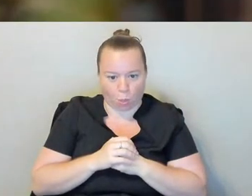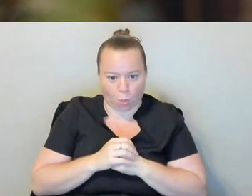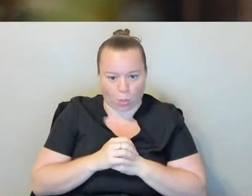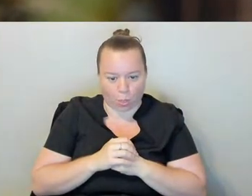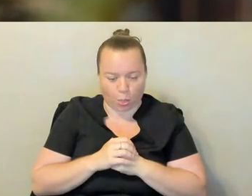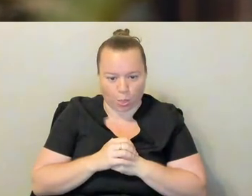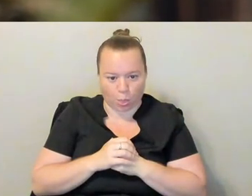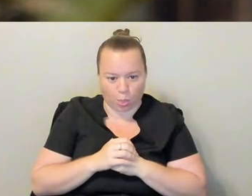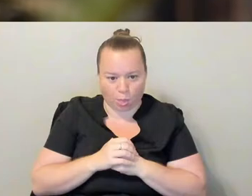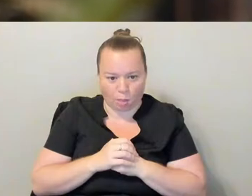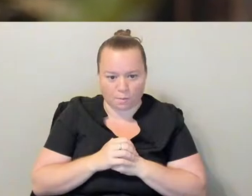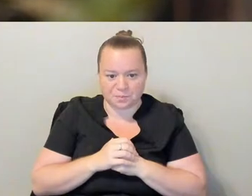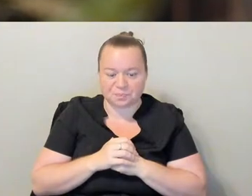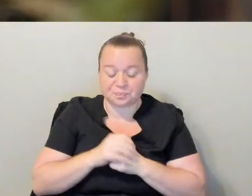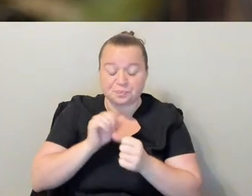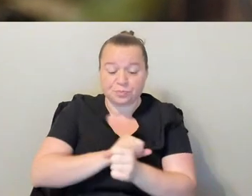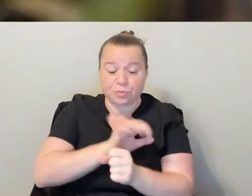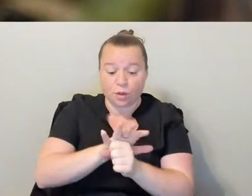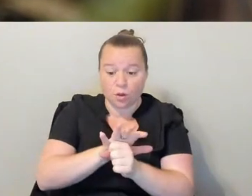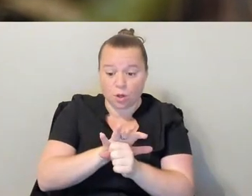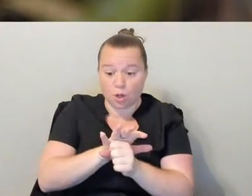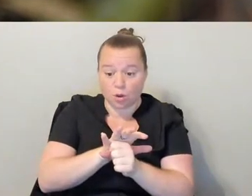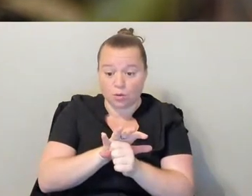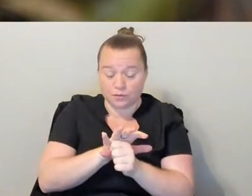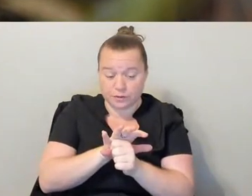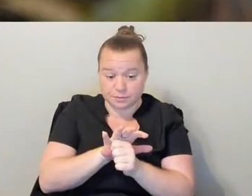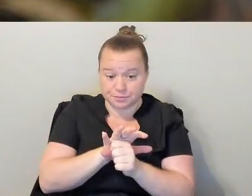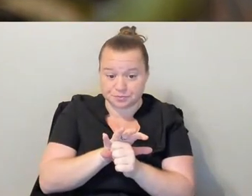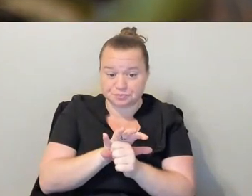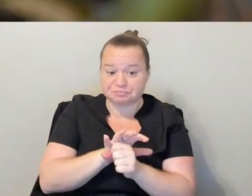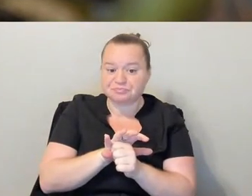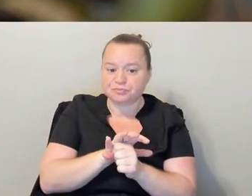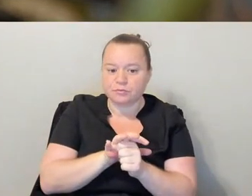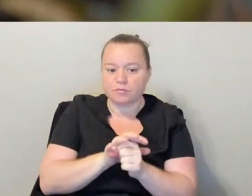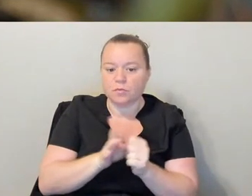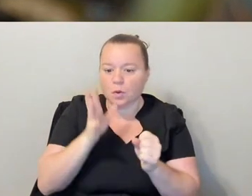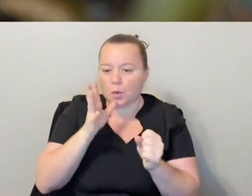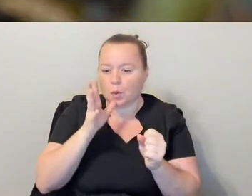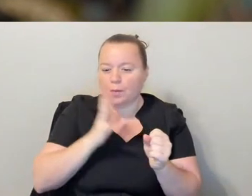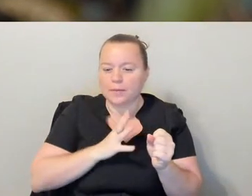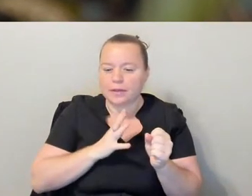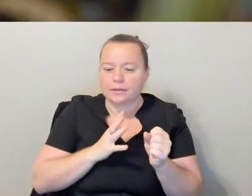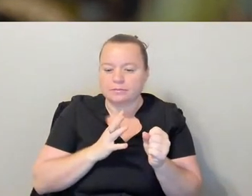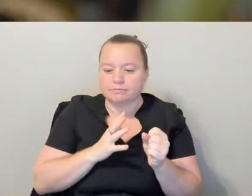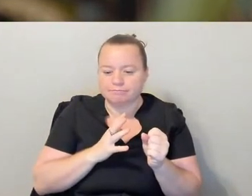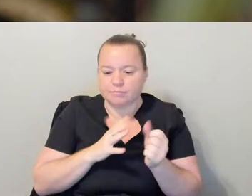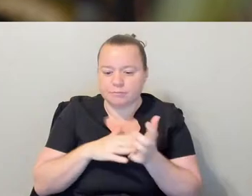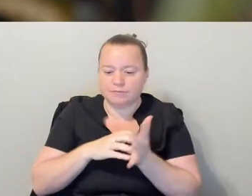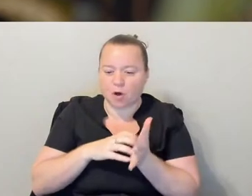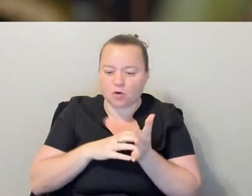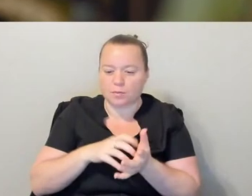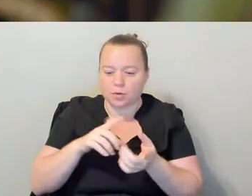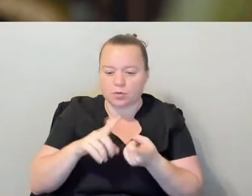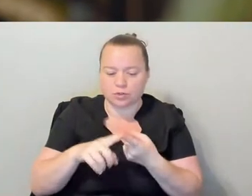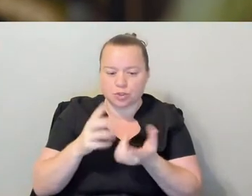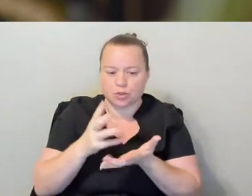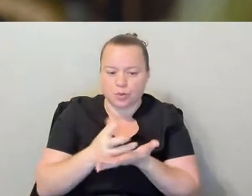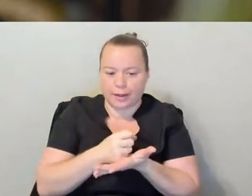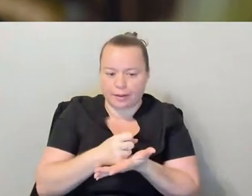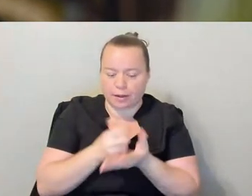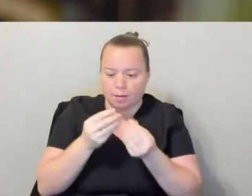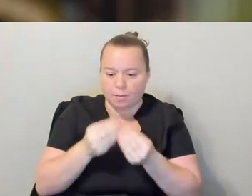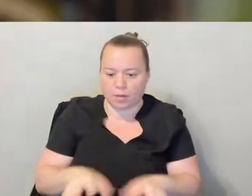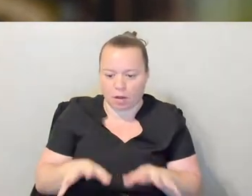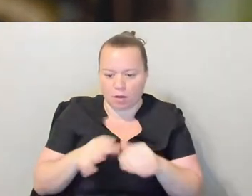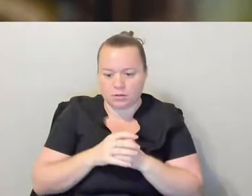The COVID-19 pandemic made women more vulnerable to income loss. The risk of poverty or social exclusion